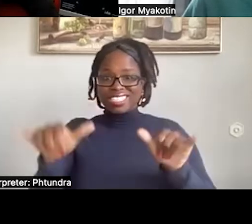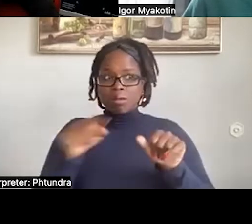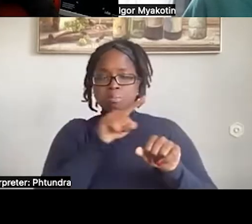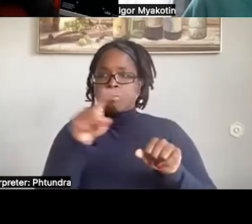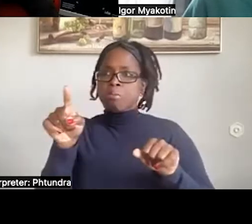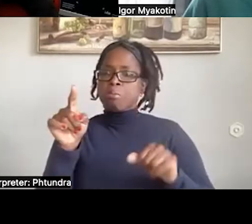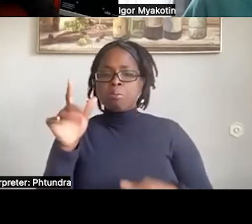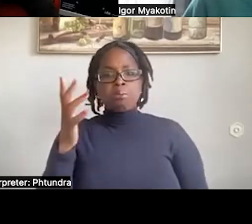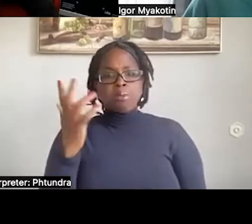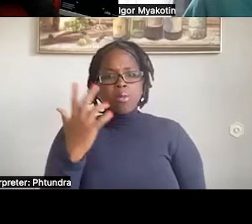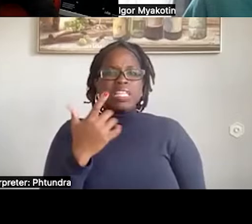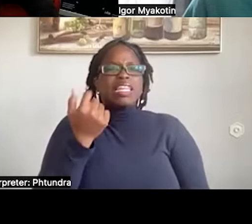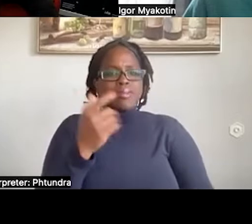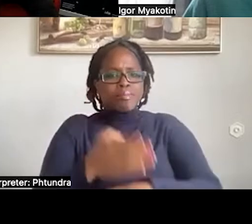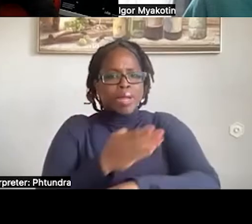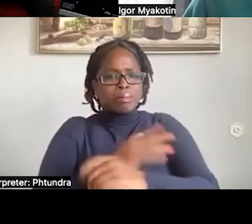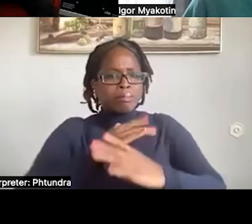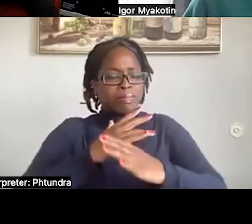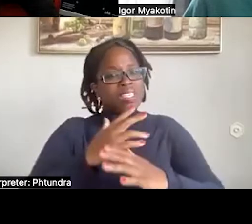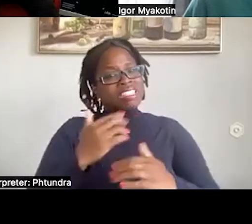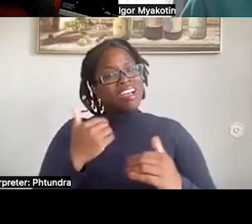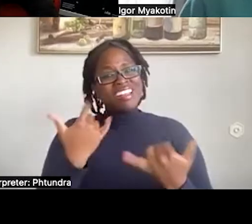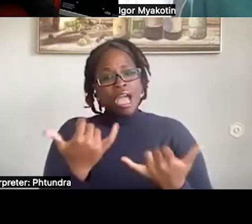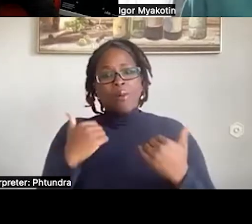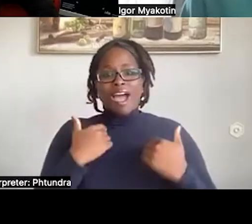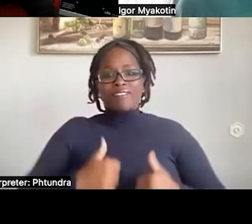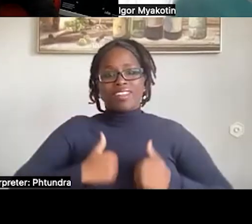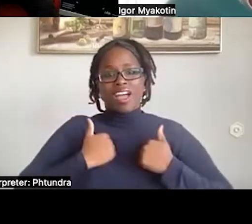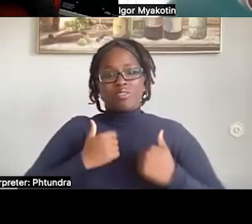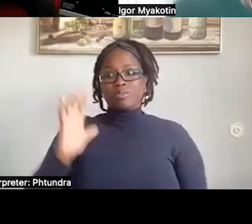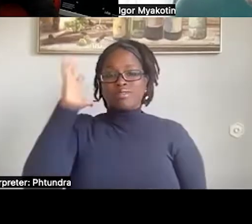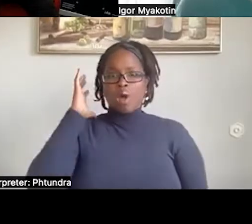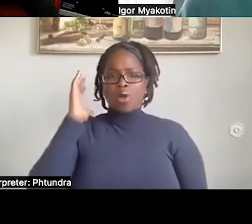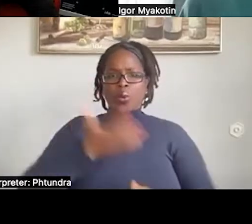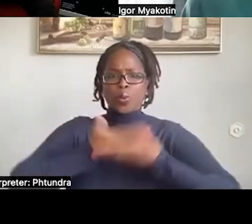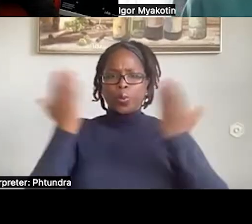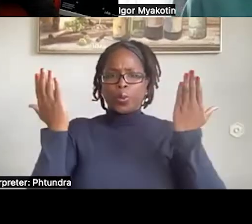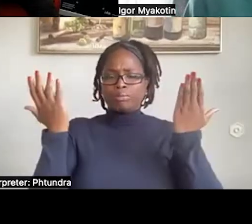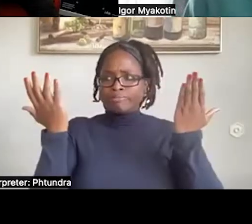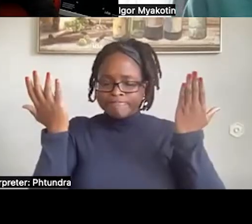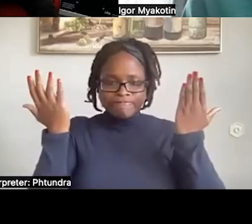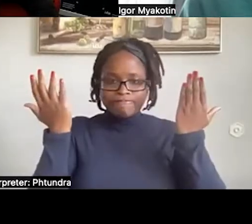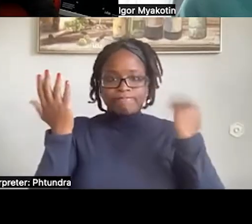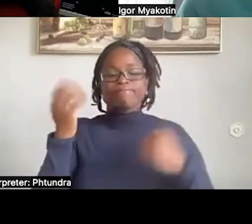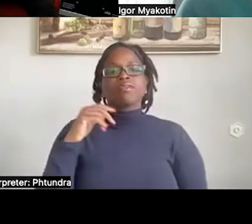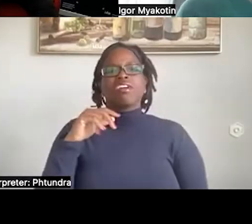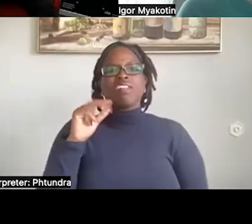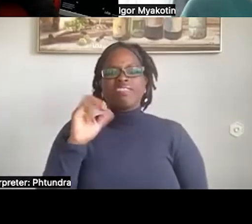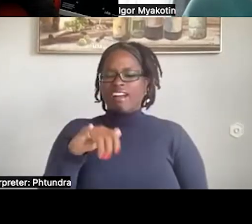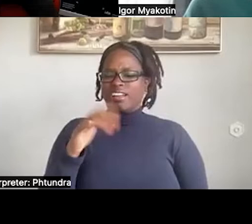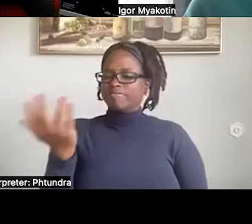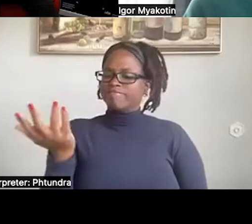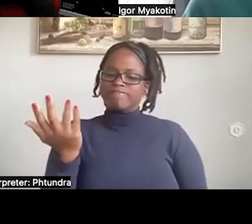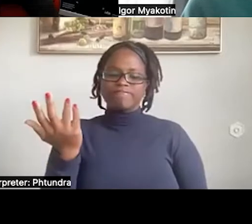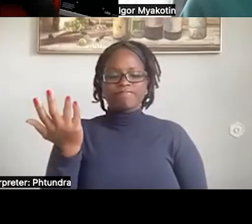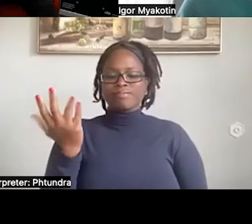least I have a life, because in the US I didn't have any creative life. I was like kind of like, I